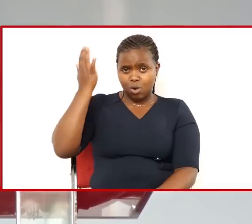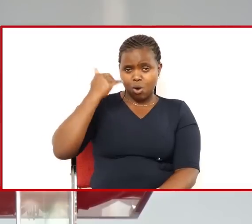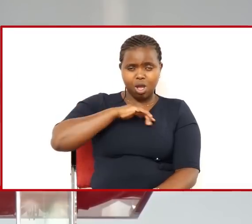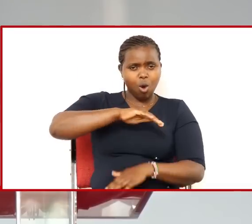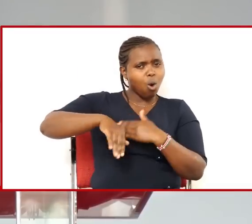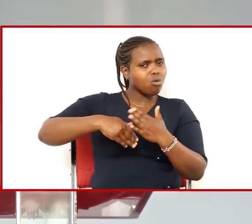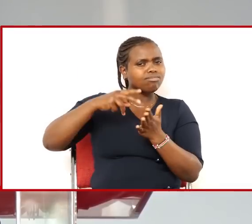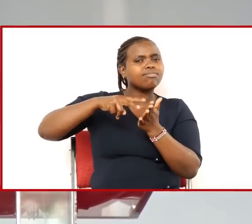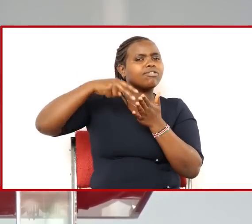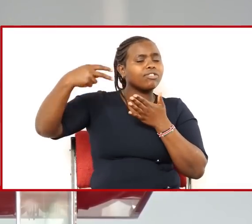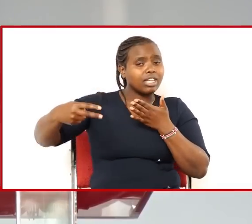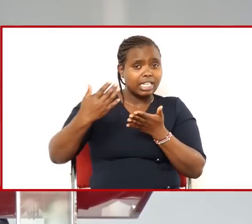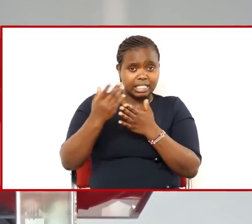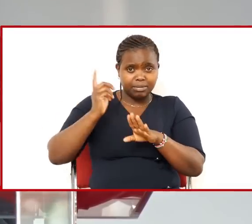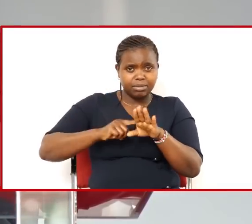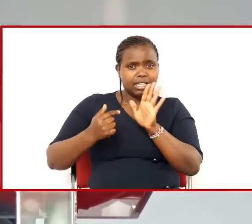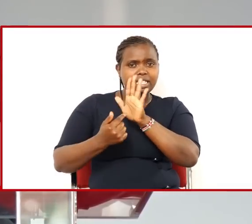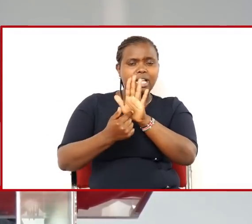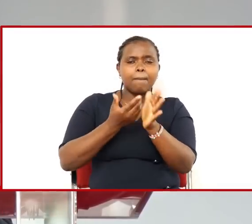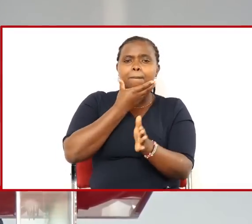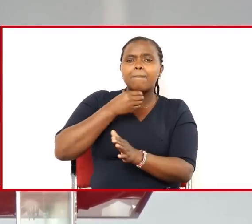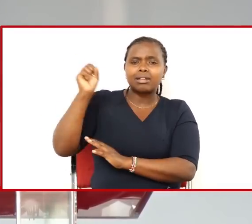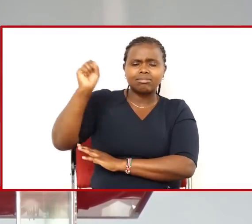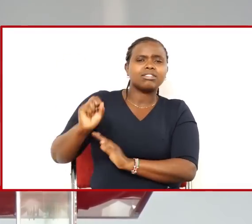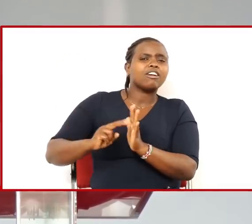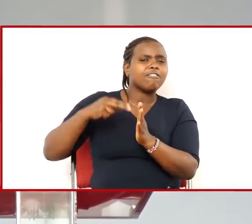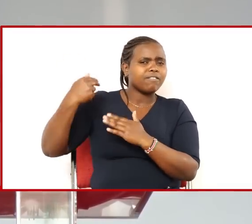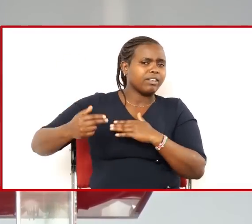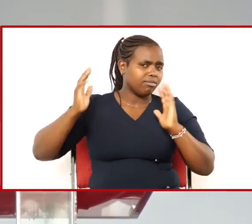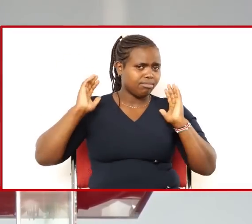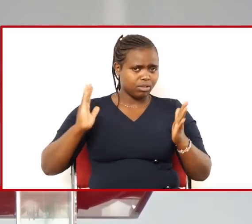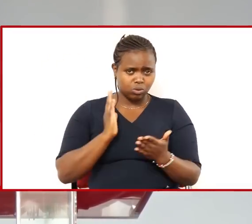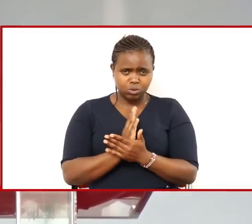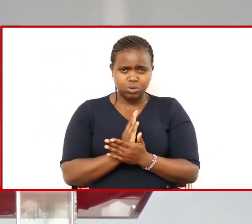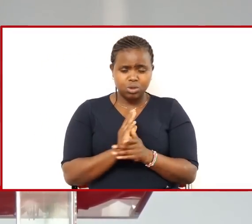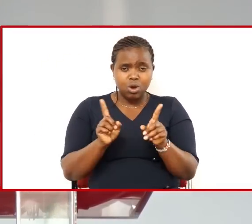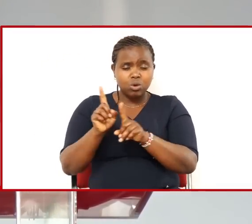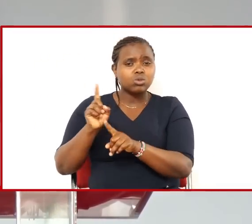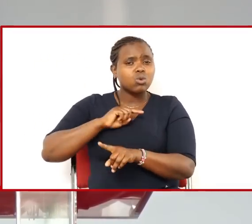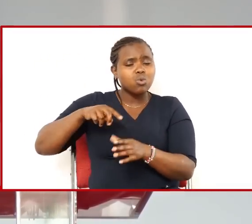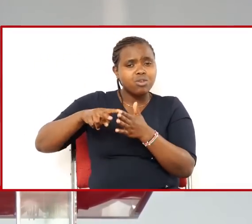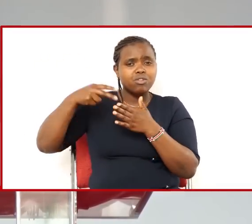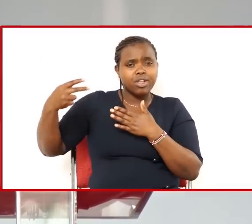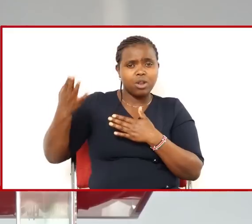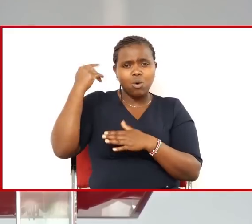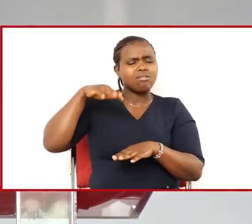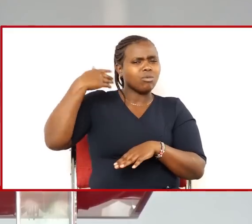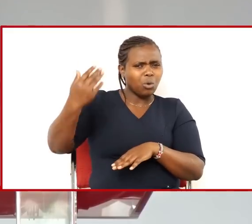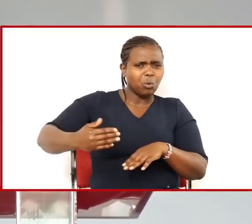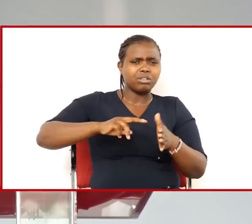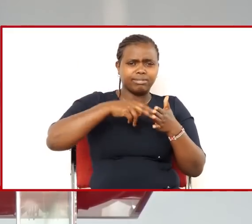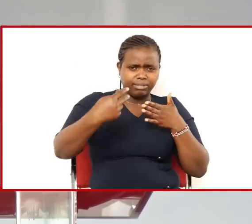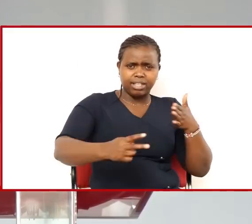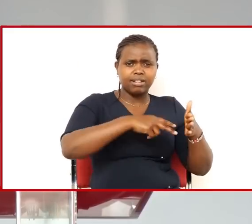all fail. And sometimes, like Samson, we fail in a big way. We all fail the Lord from time to time.